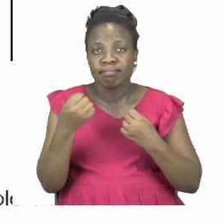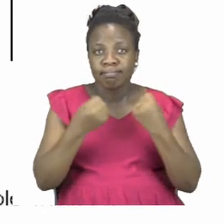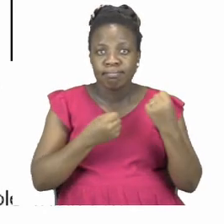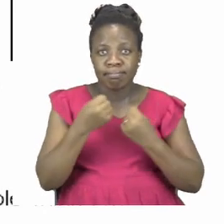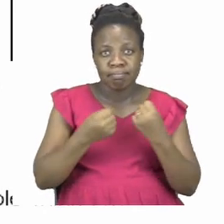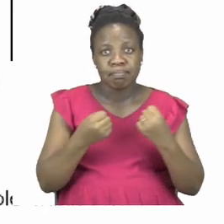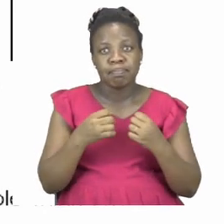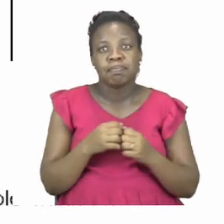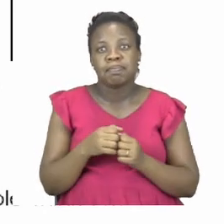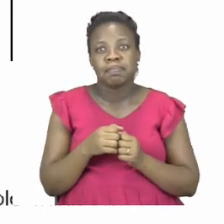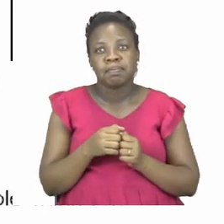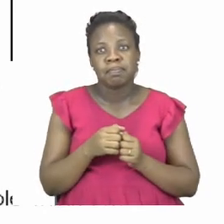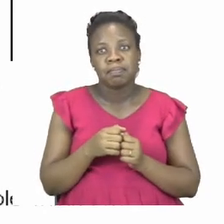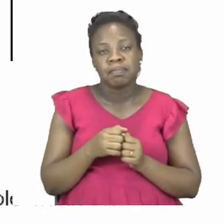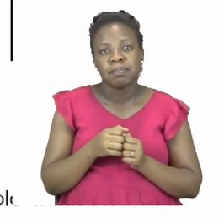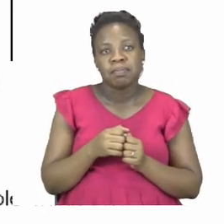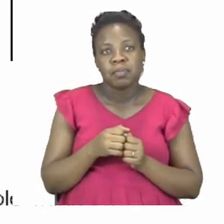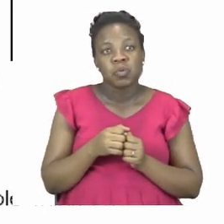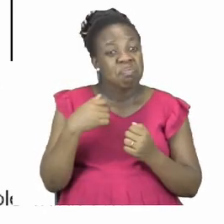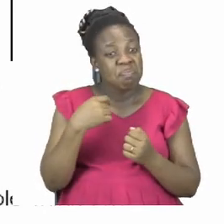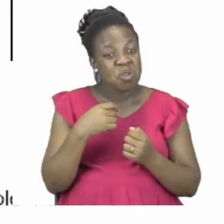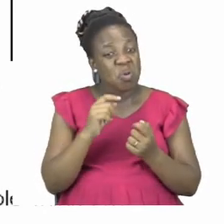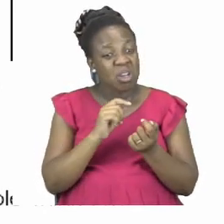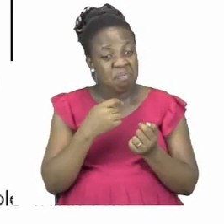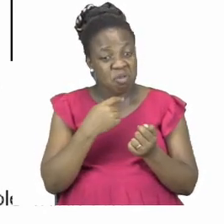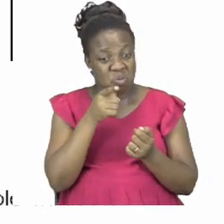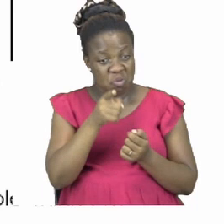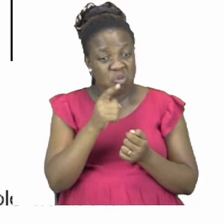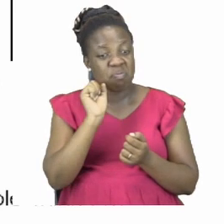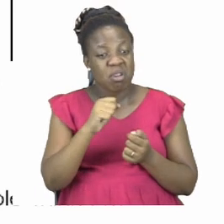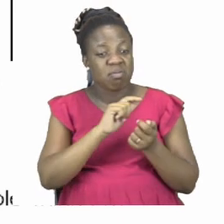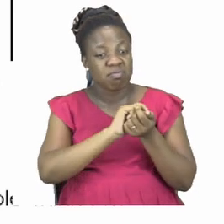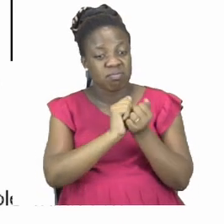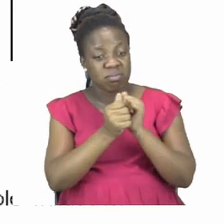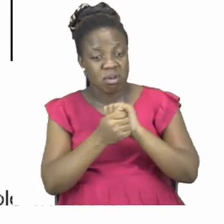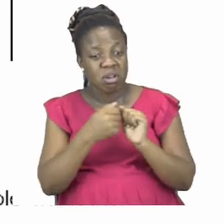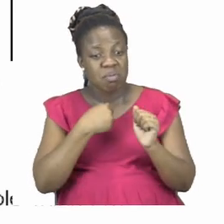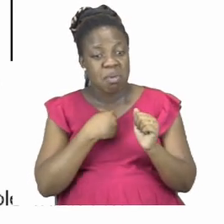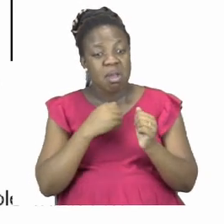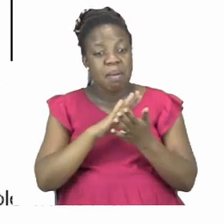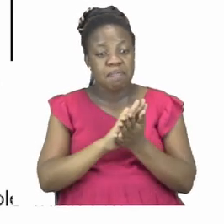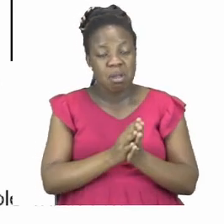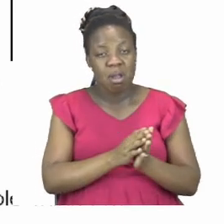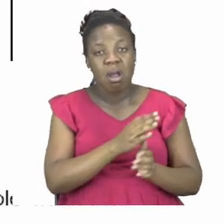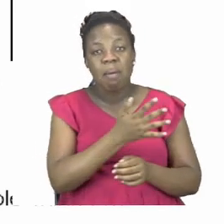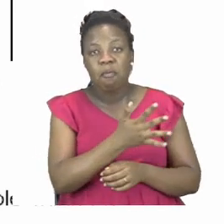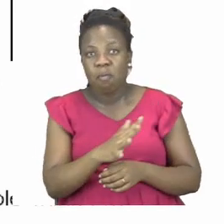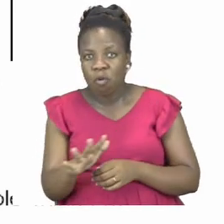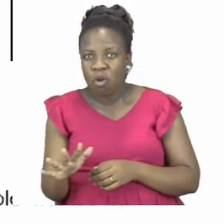can turn me into a liquid and make me very